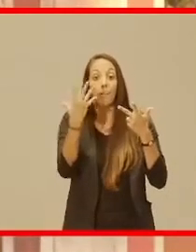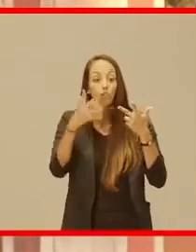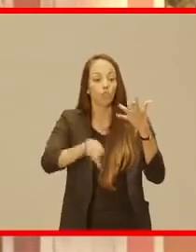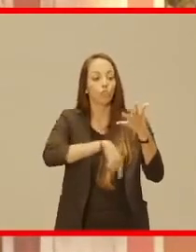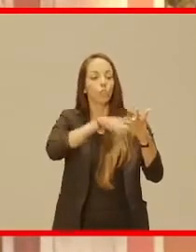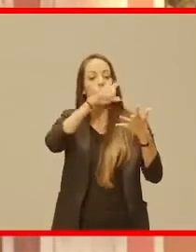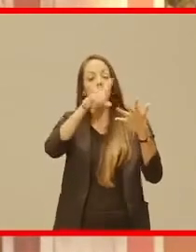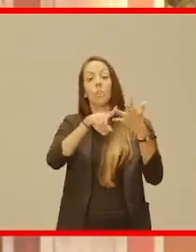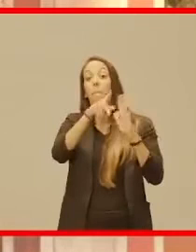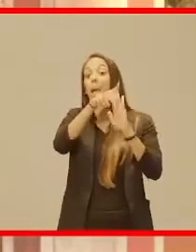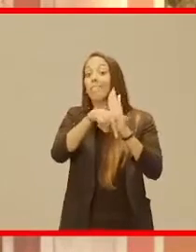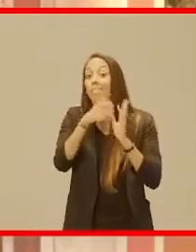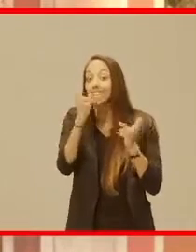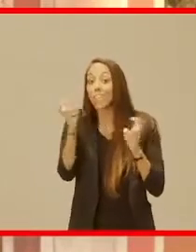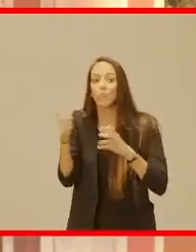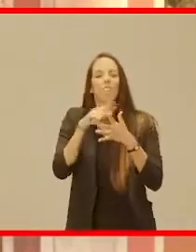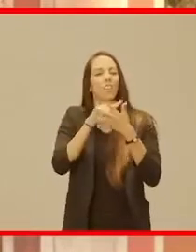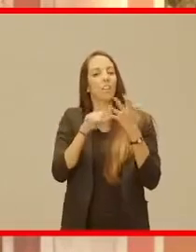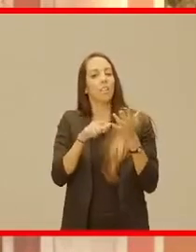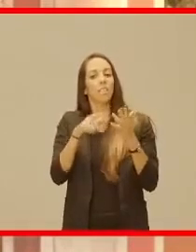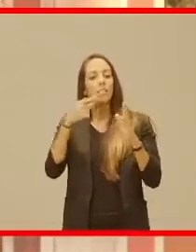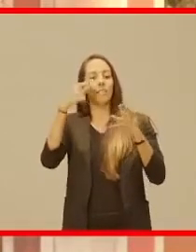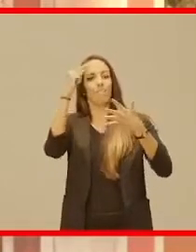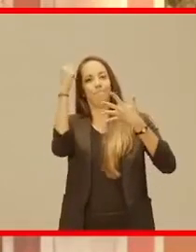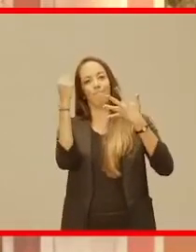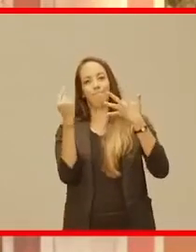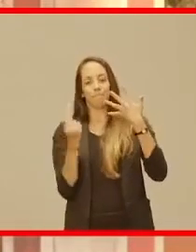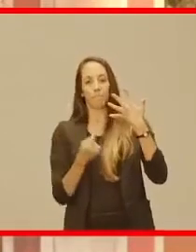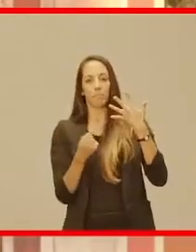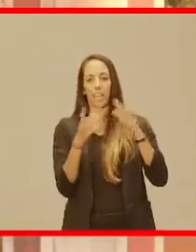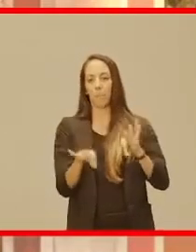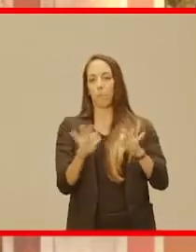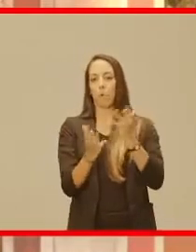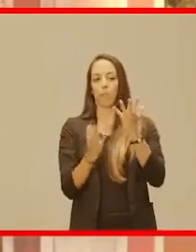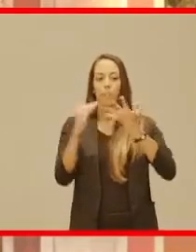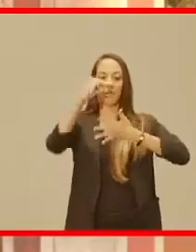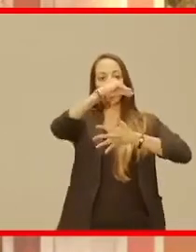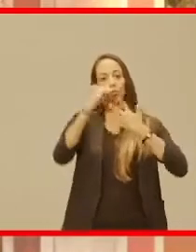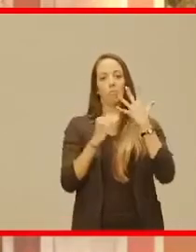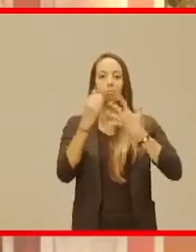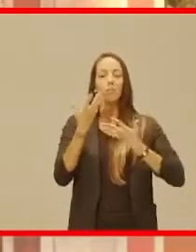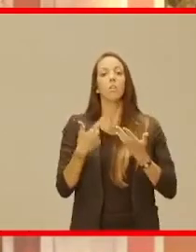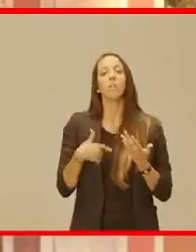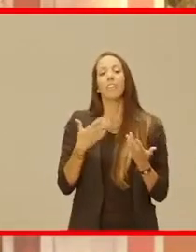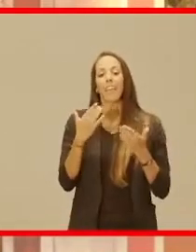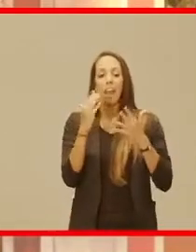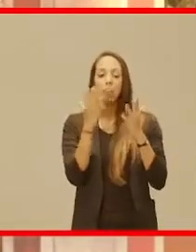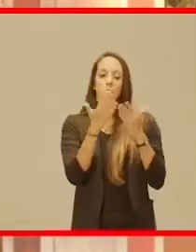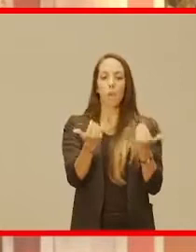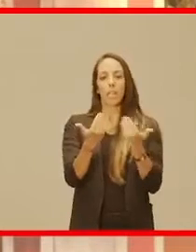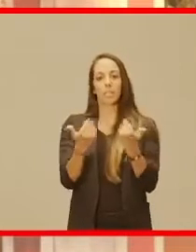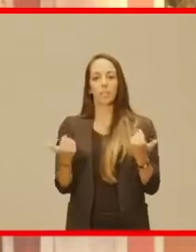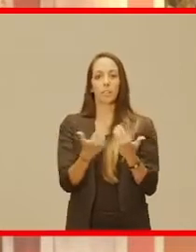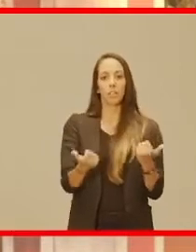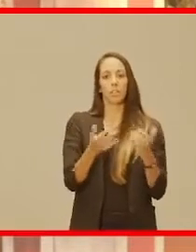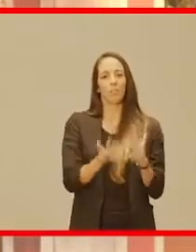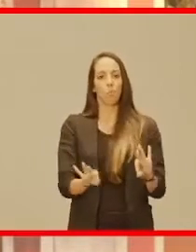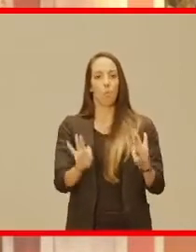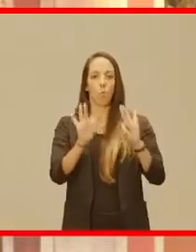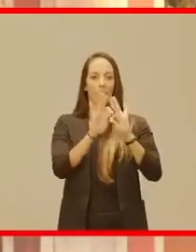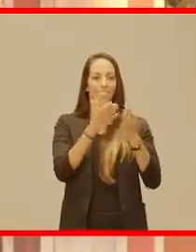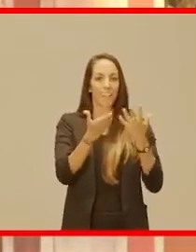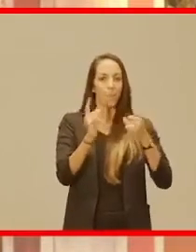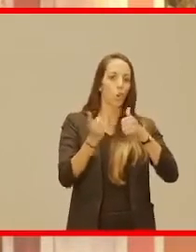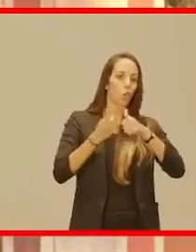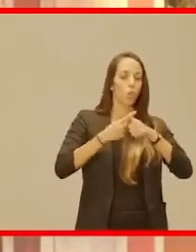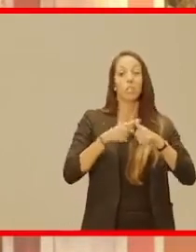if it's a policy issue, no fiscal impact. And, it's just kind of like, it breaks it down because they have so many meetings per